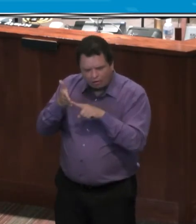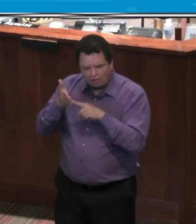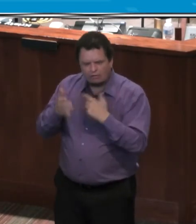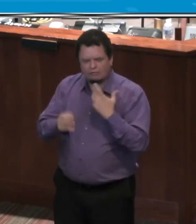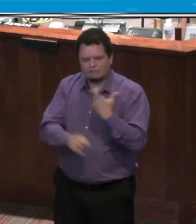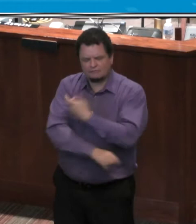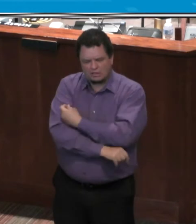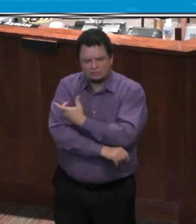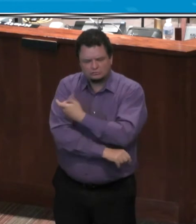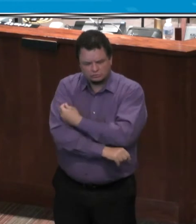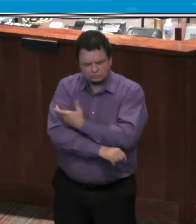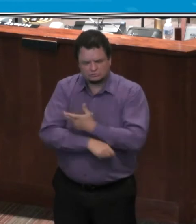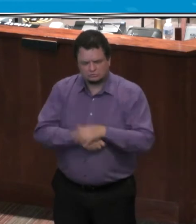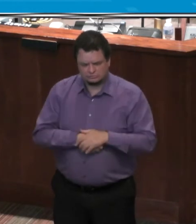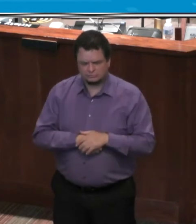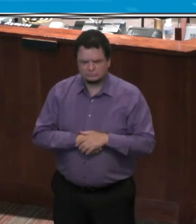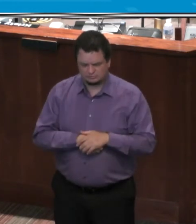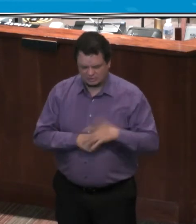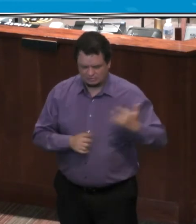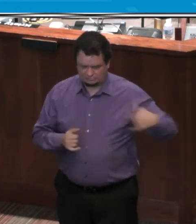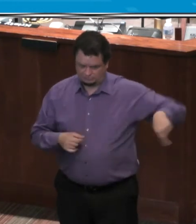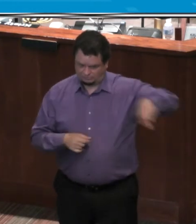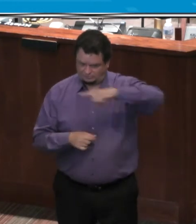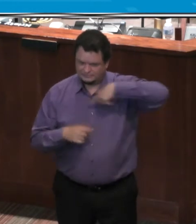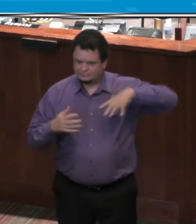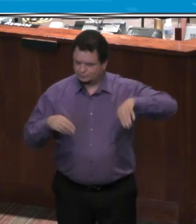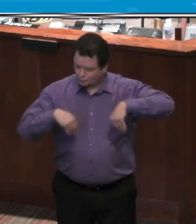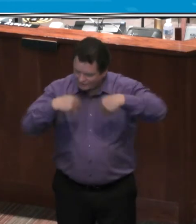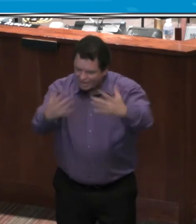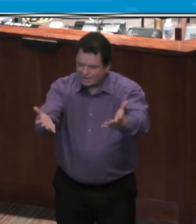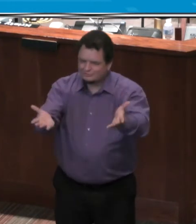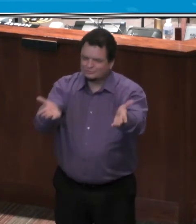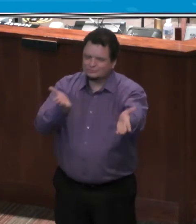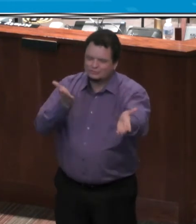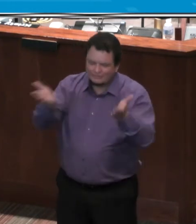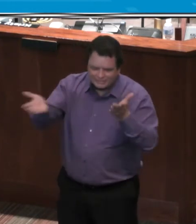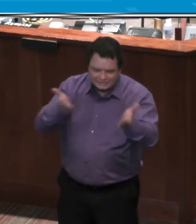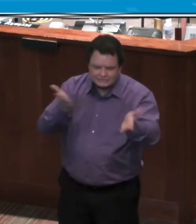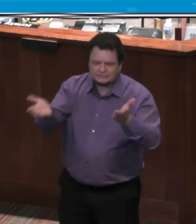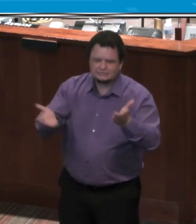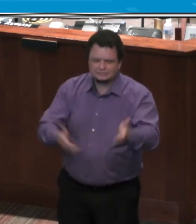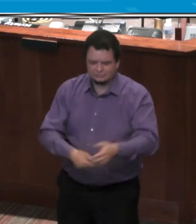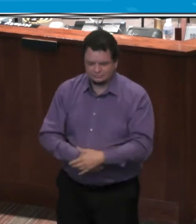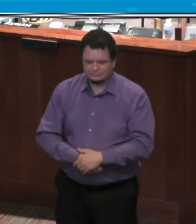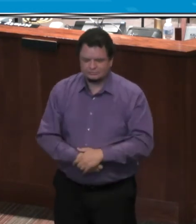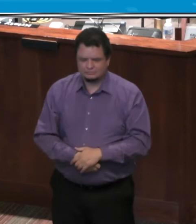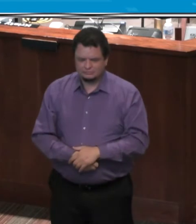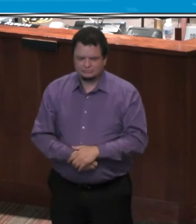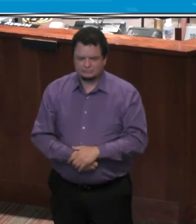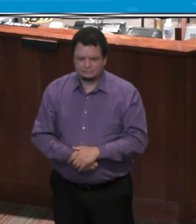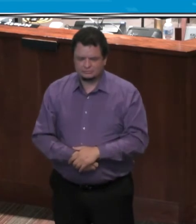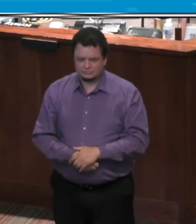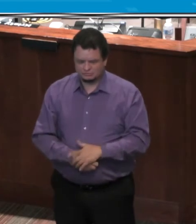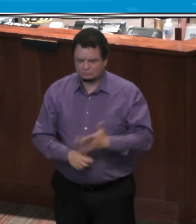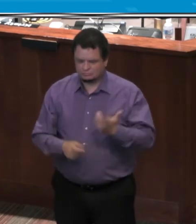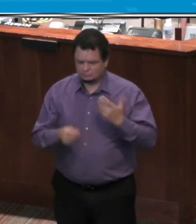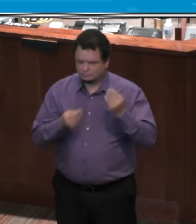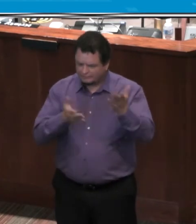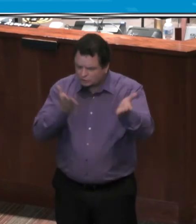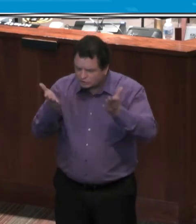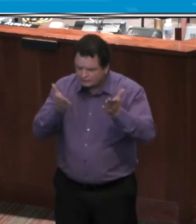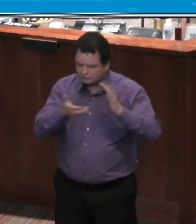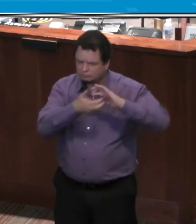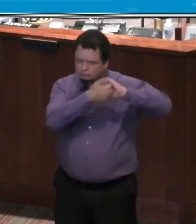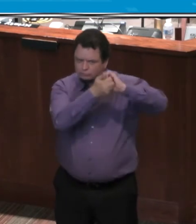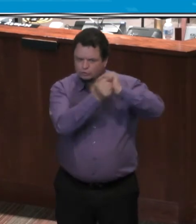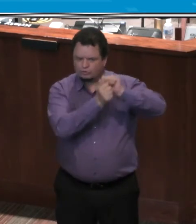public health. It's an innovative partnership, as many of our staff, more than 50%, are reassigned to the COVID